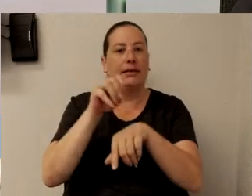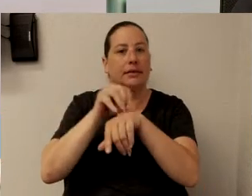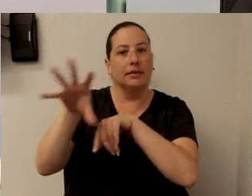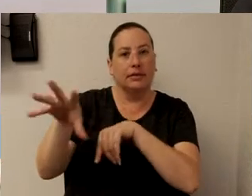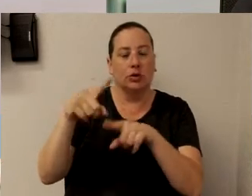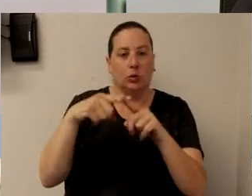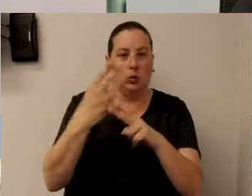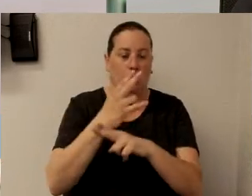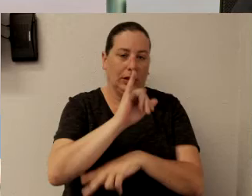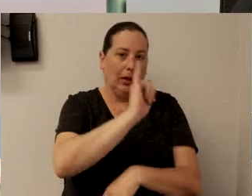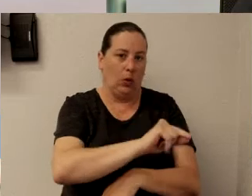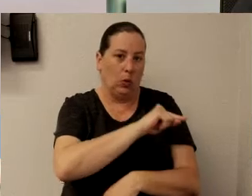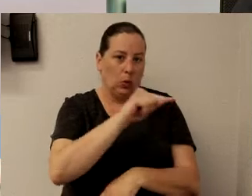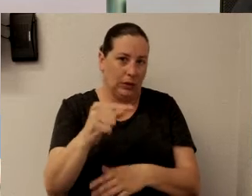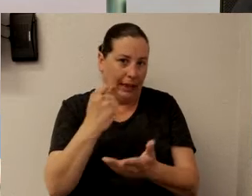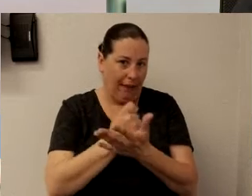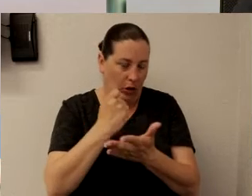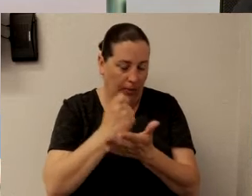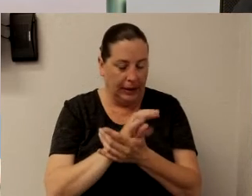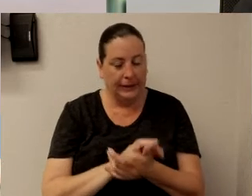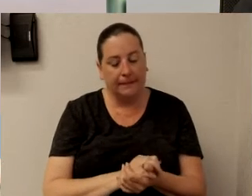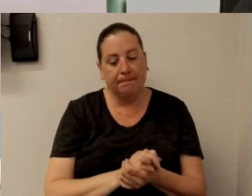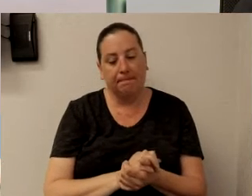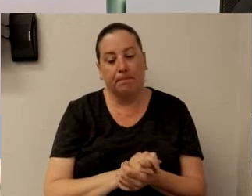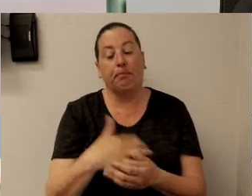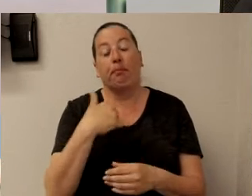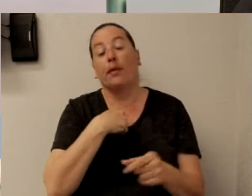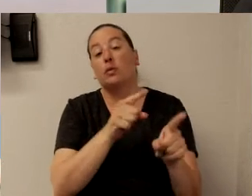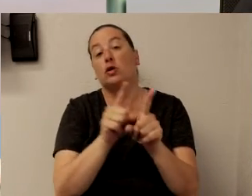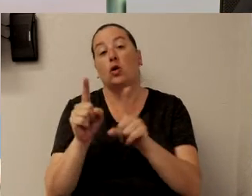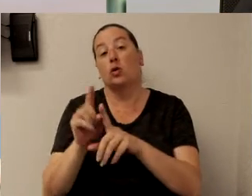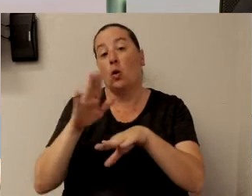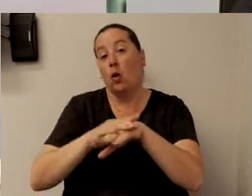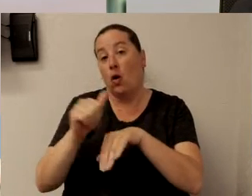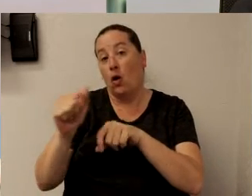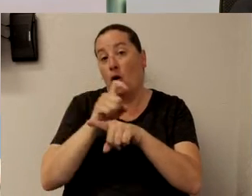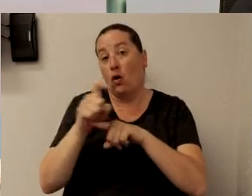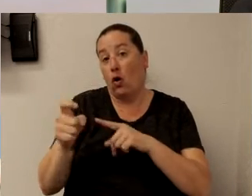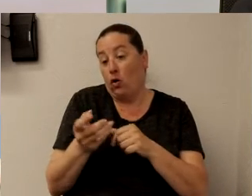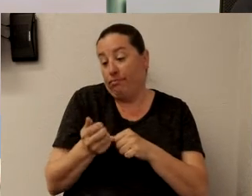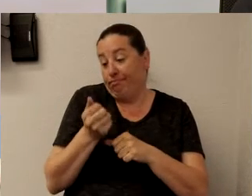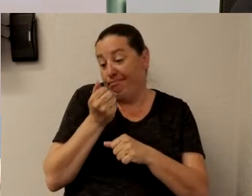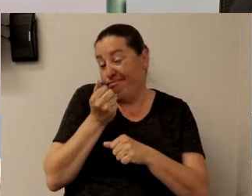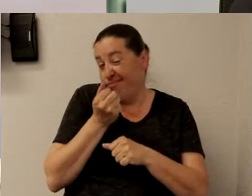I also have been on a call over the last couple days